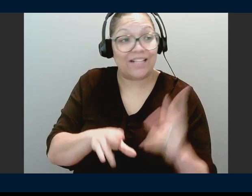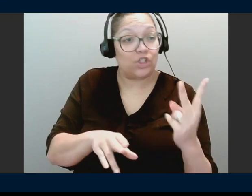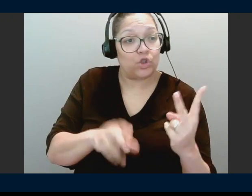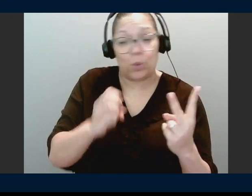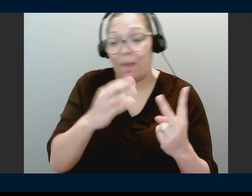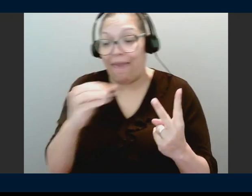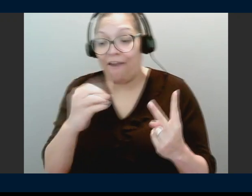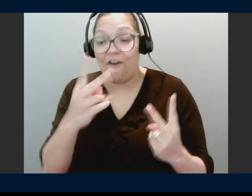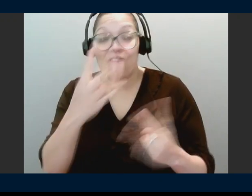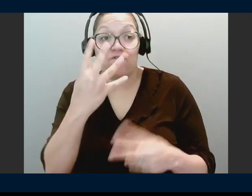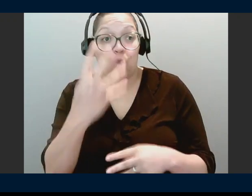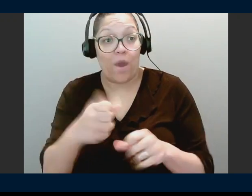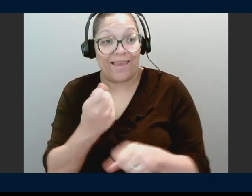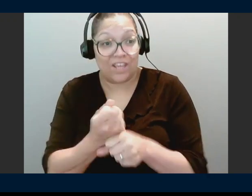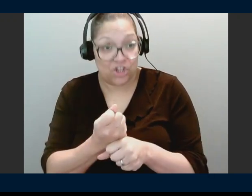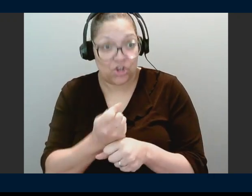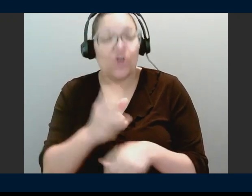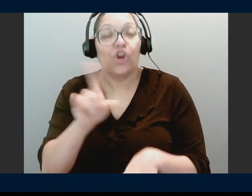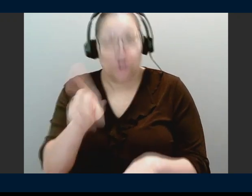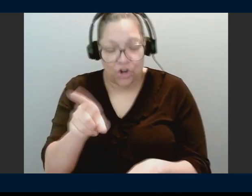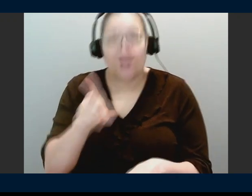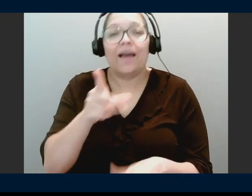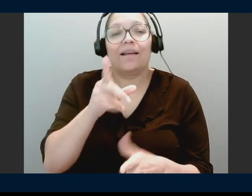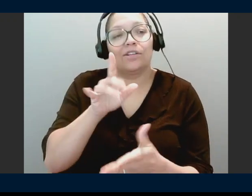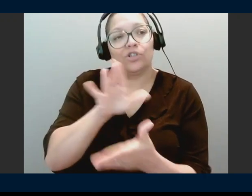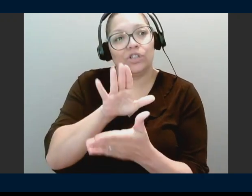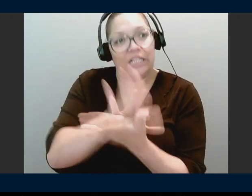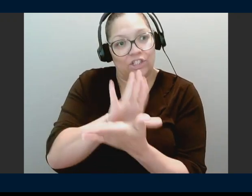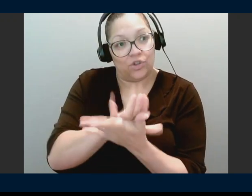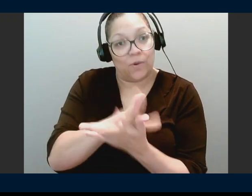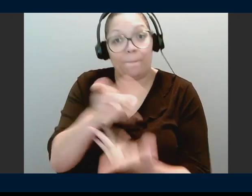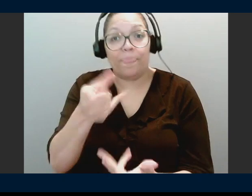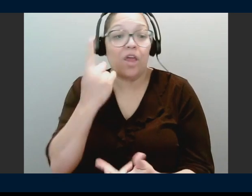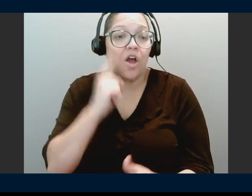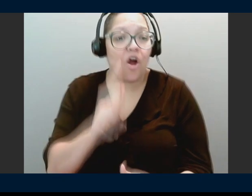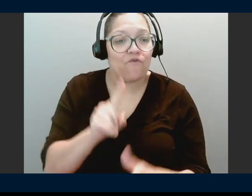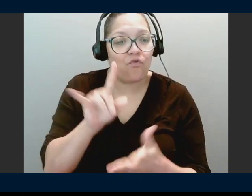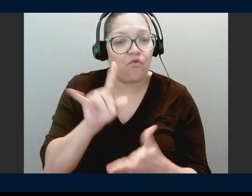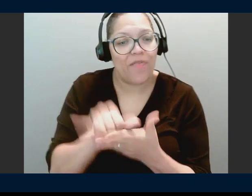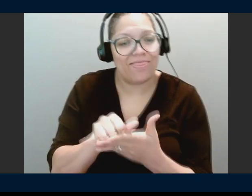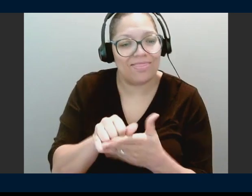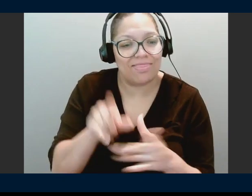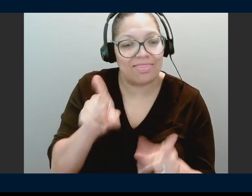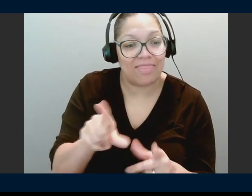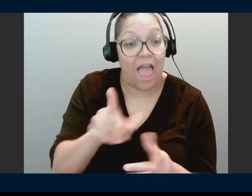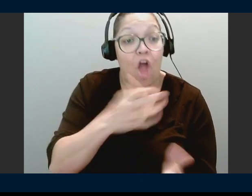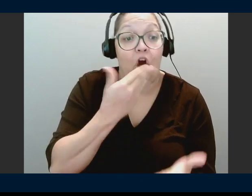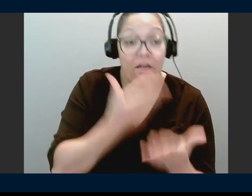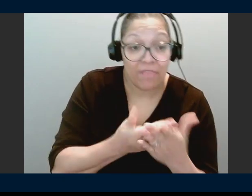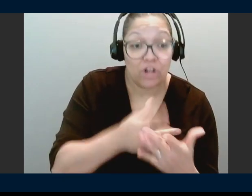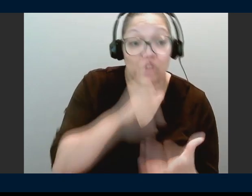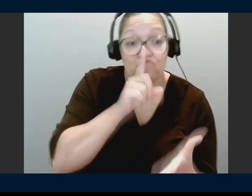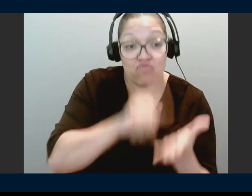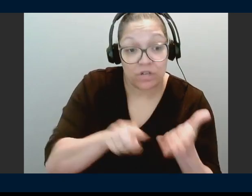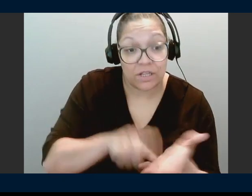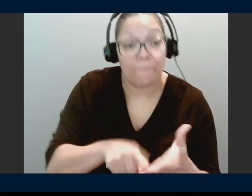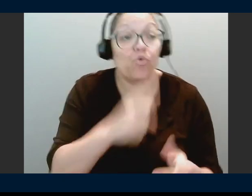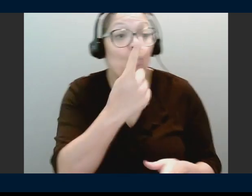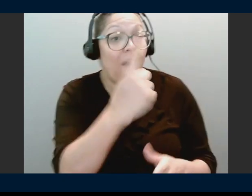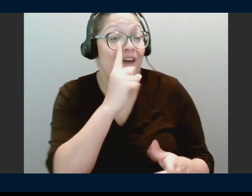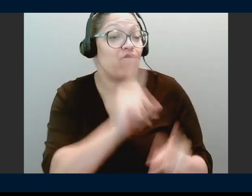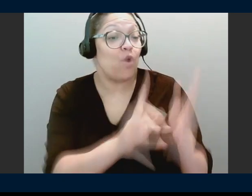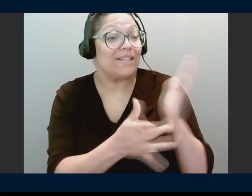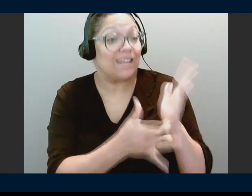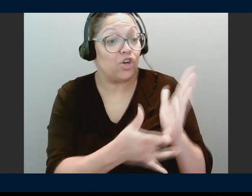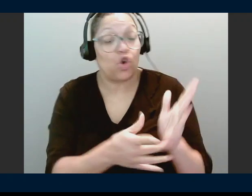institutions who would like to have an authentic research experience. Notice the difference between the two. One is for technical careers, one is for